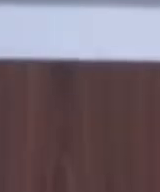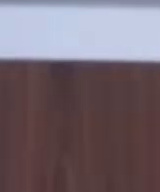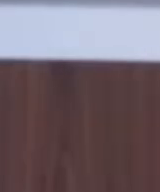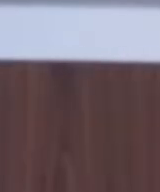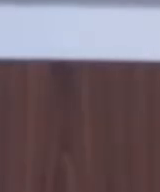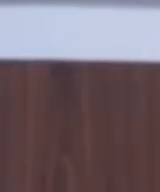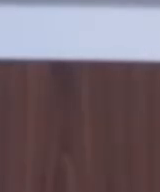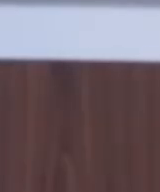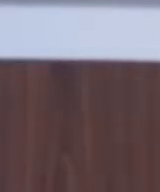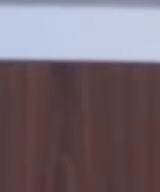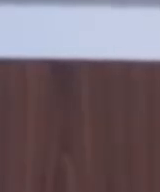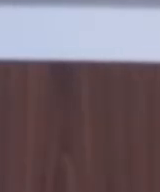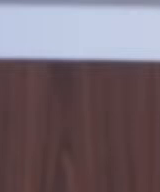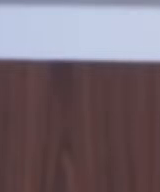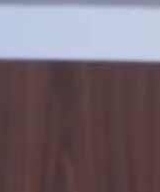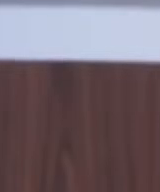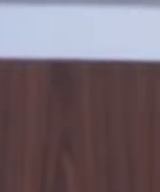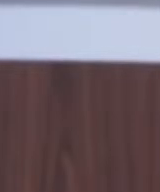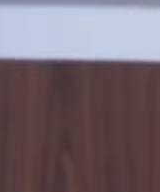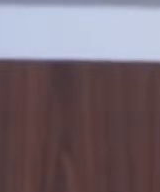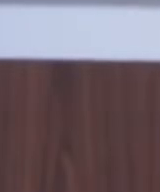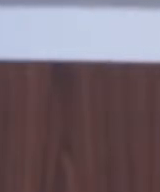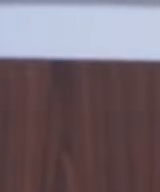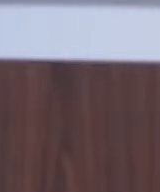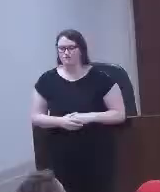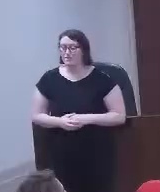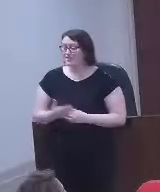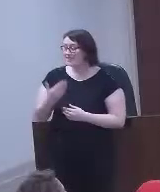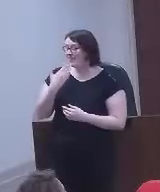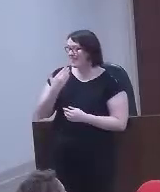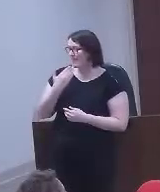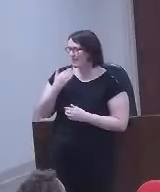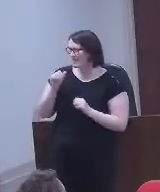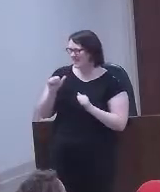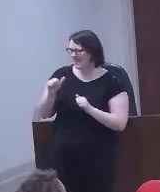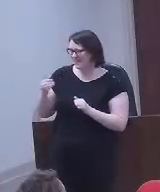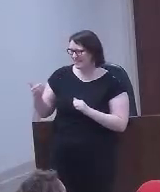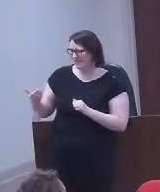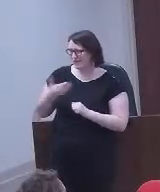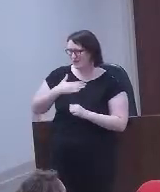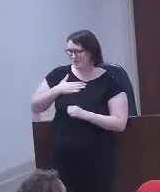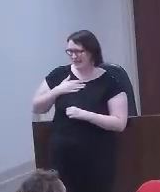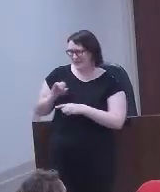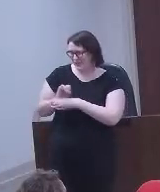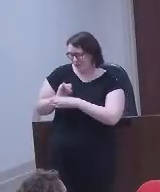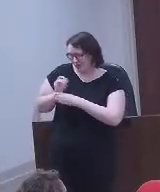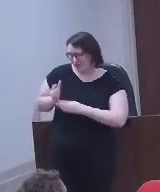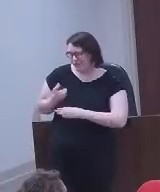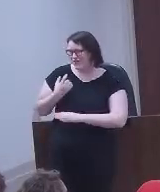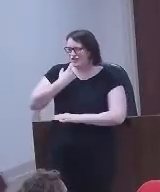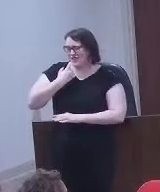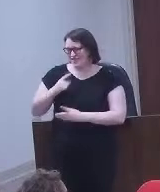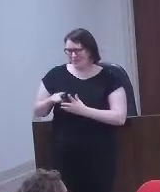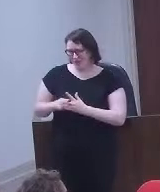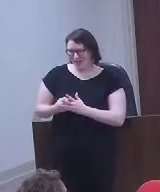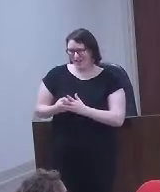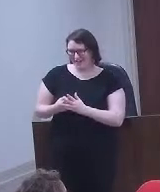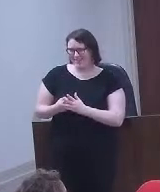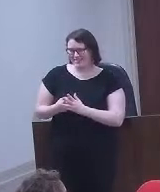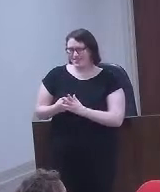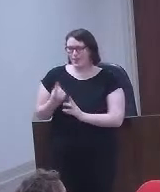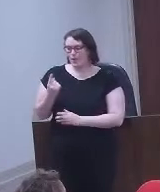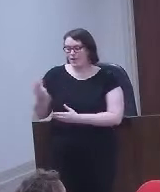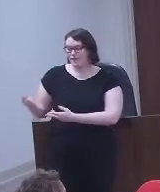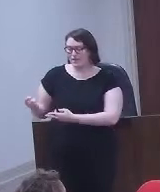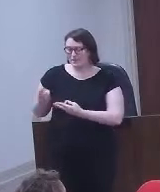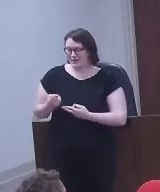that you all will do. Thank you. And can I introduce my intern? She just started with us because one of the